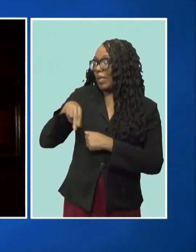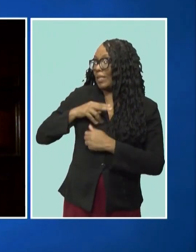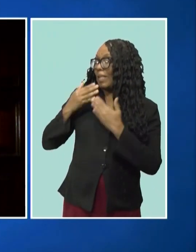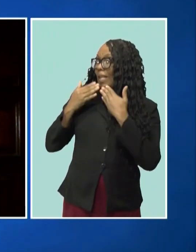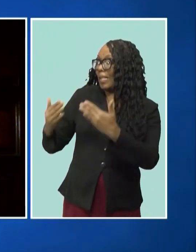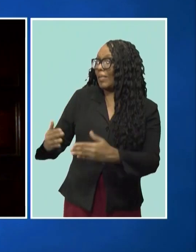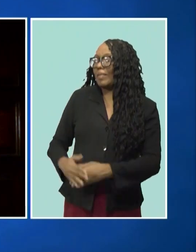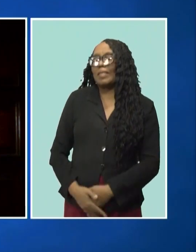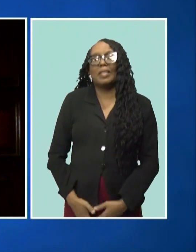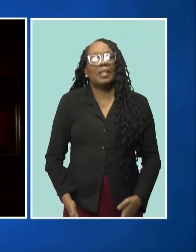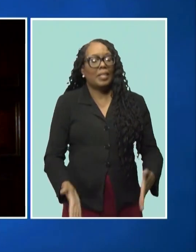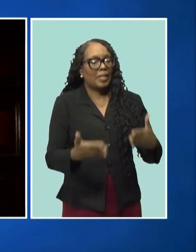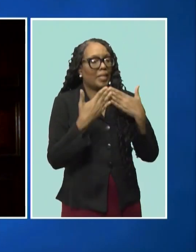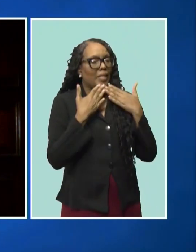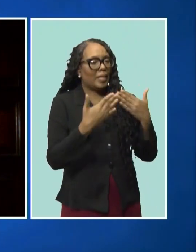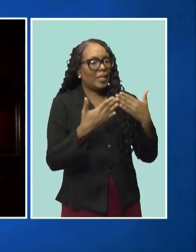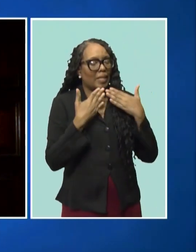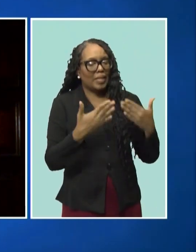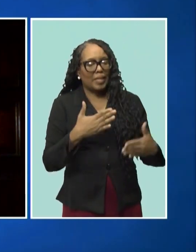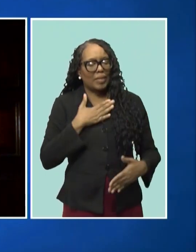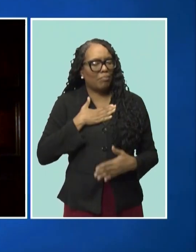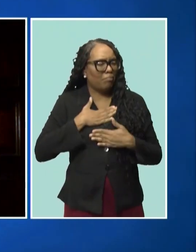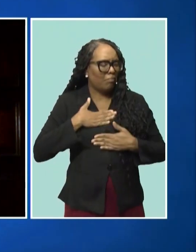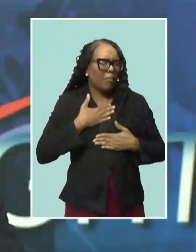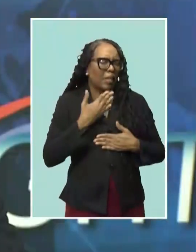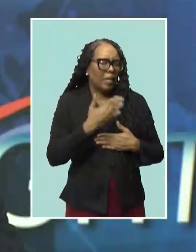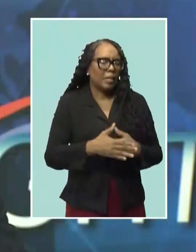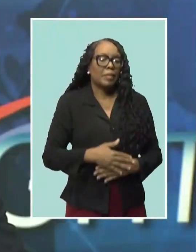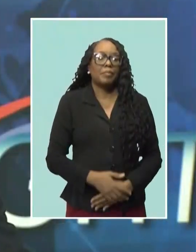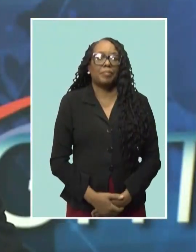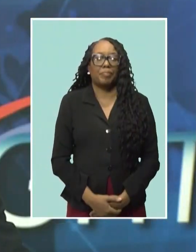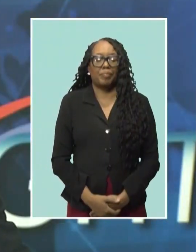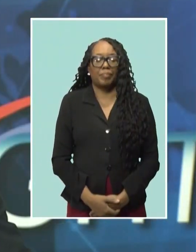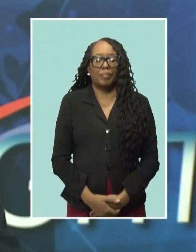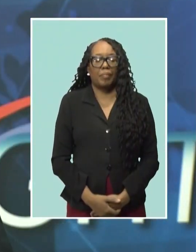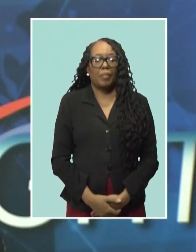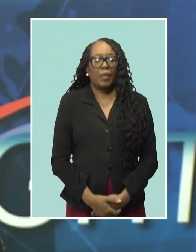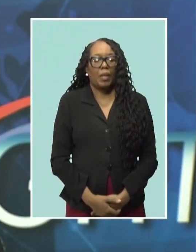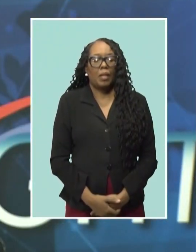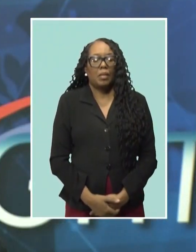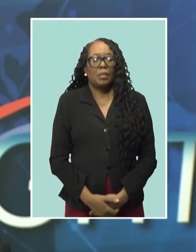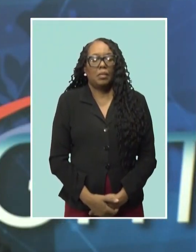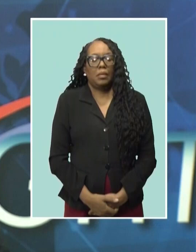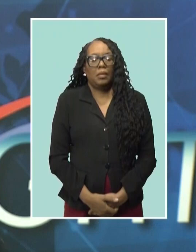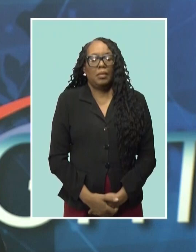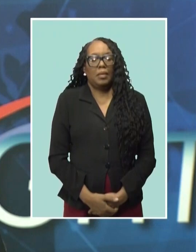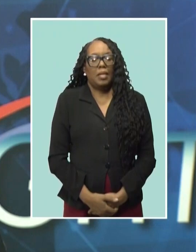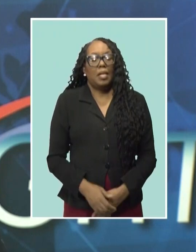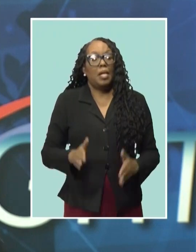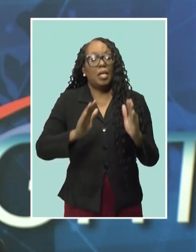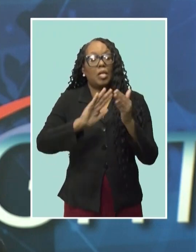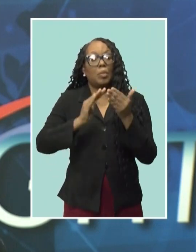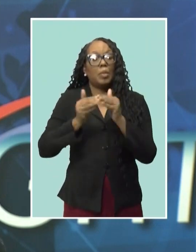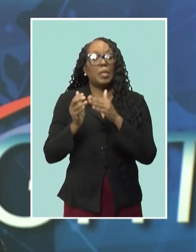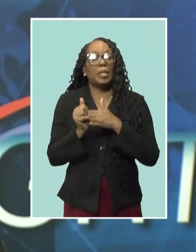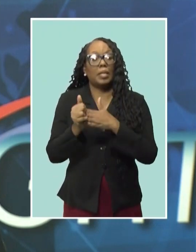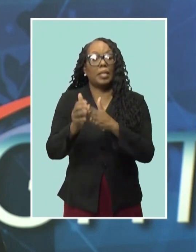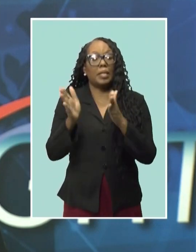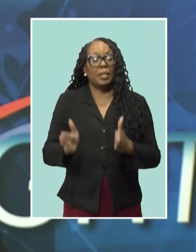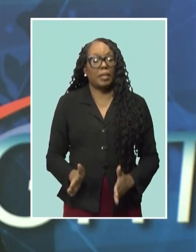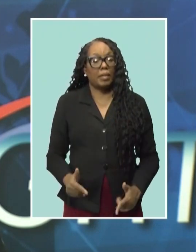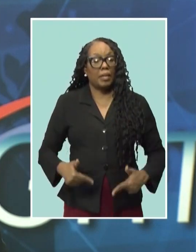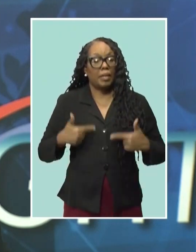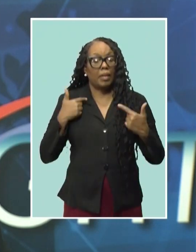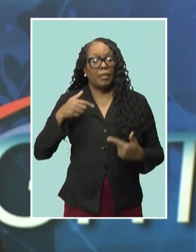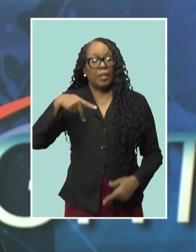In other news thank tonight, you very much for inviting me. Appreciate it. You're very welcome. In other news tonight, a community leader in the Pine is calling for urgent action to address a recent upsurge